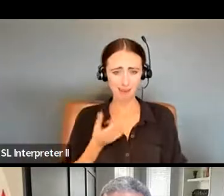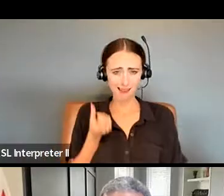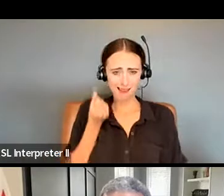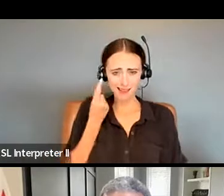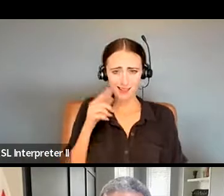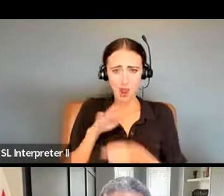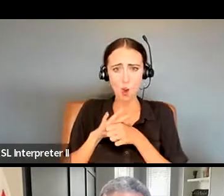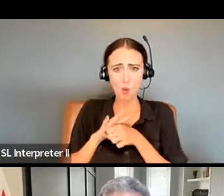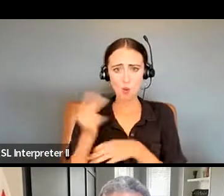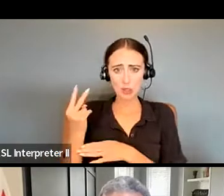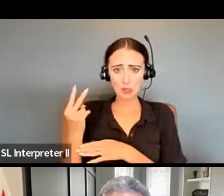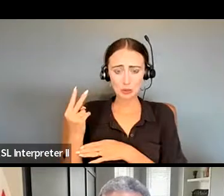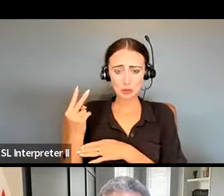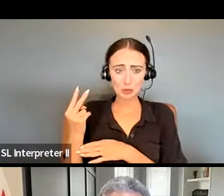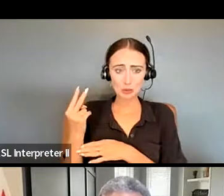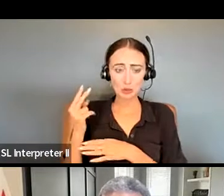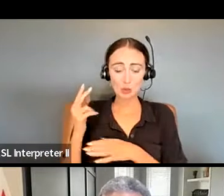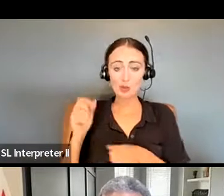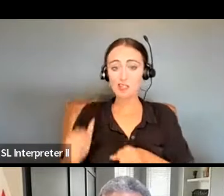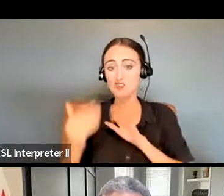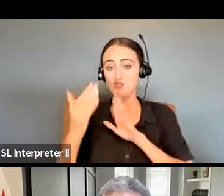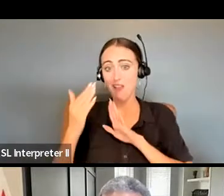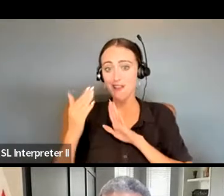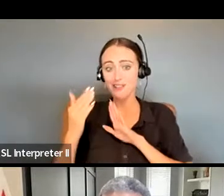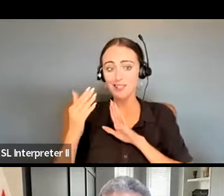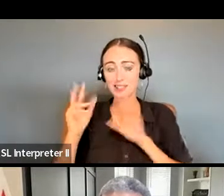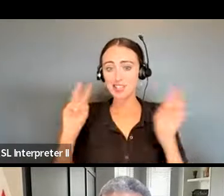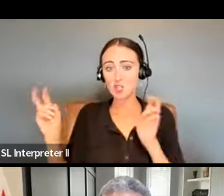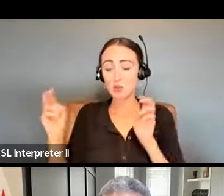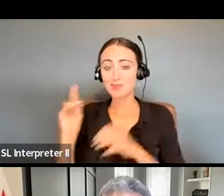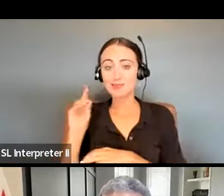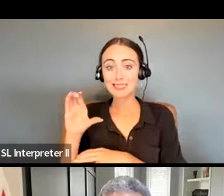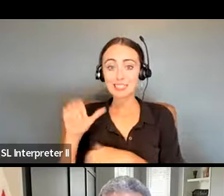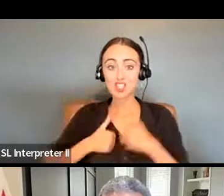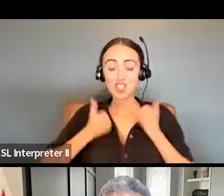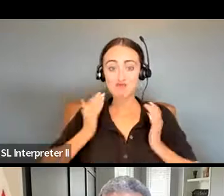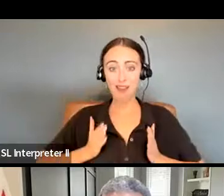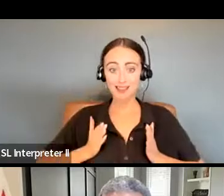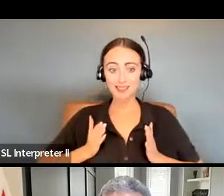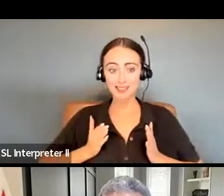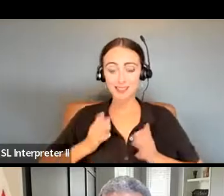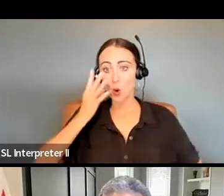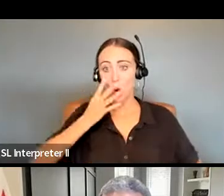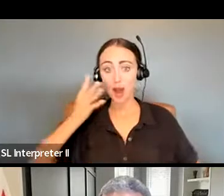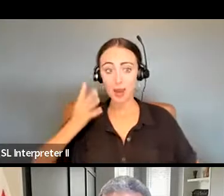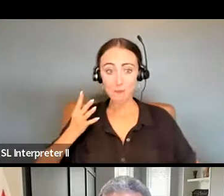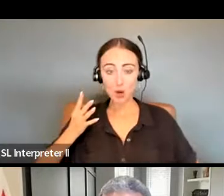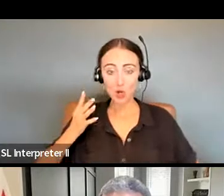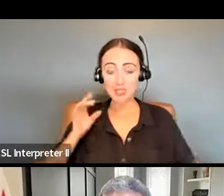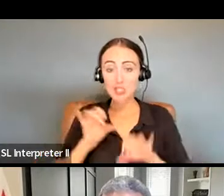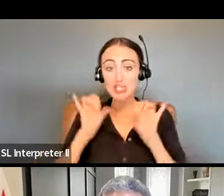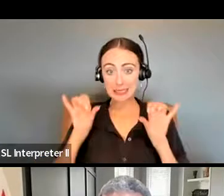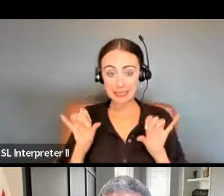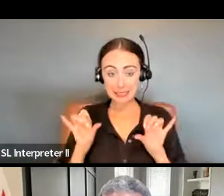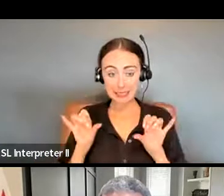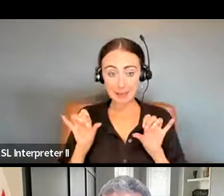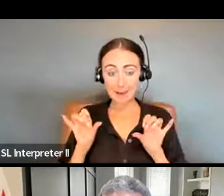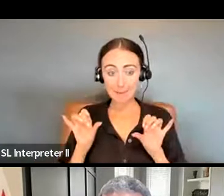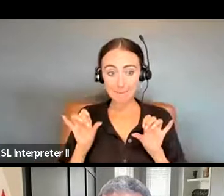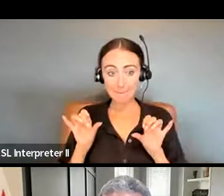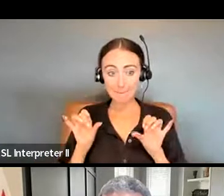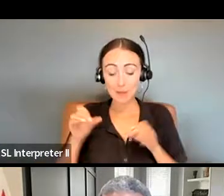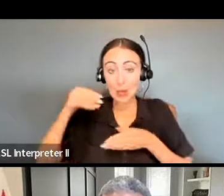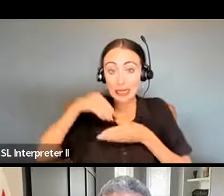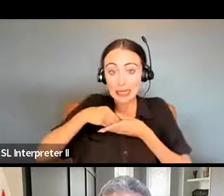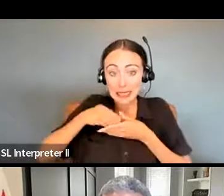Ward 2 council member is addressing the issue of DC residents who are in the immigration system, who are